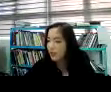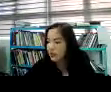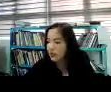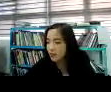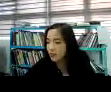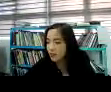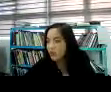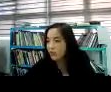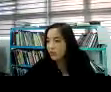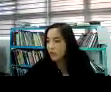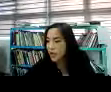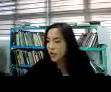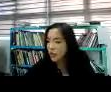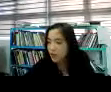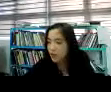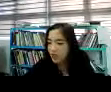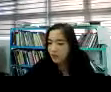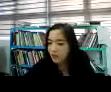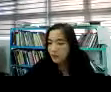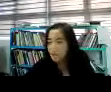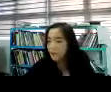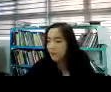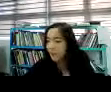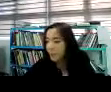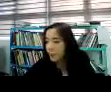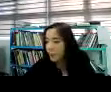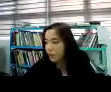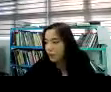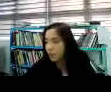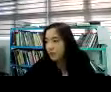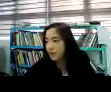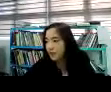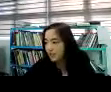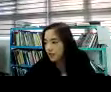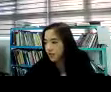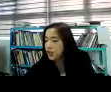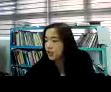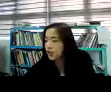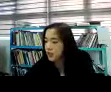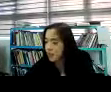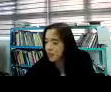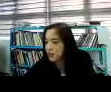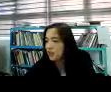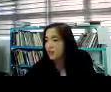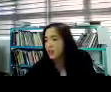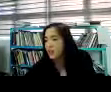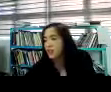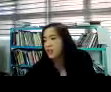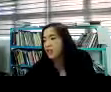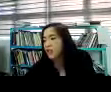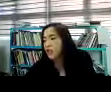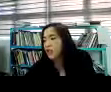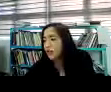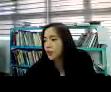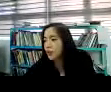then the title statement. So, ang hinahanap po niya is Compendium of Science and Technology Statistics. Ayan.